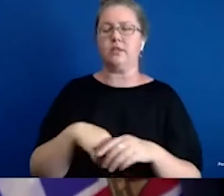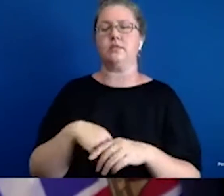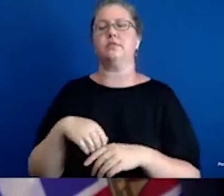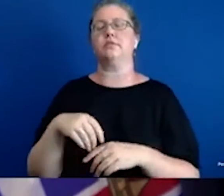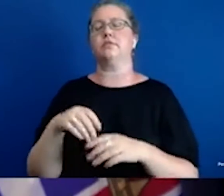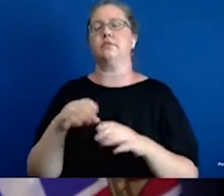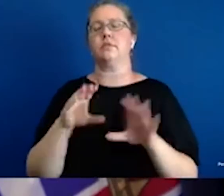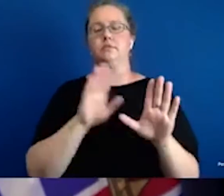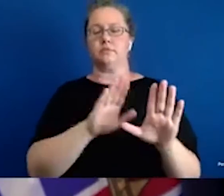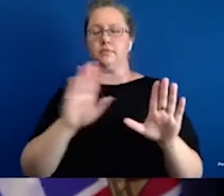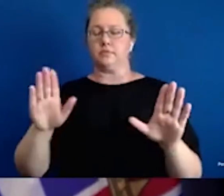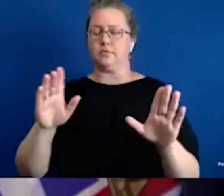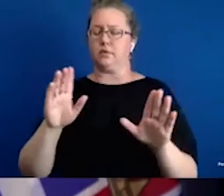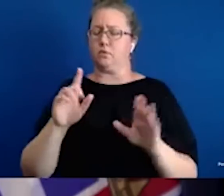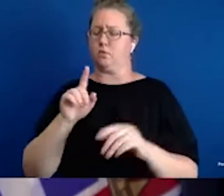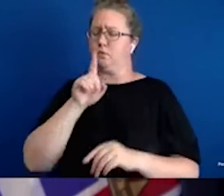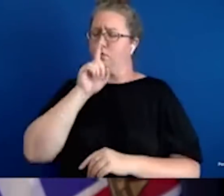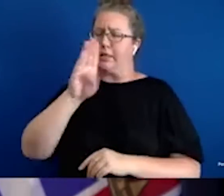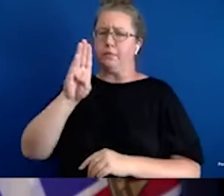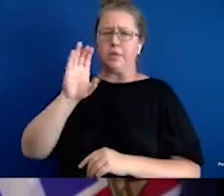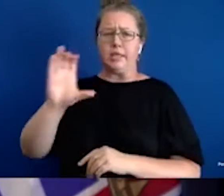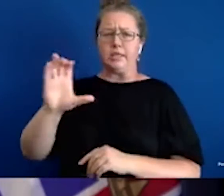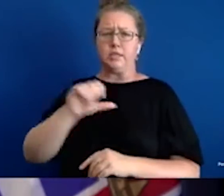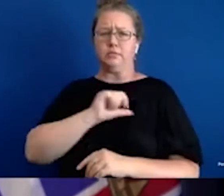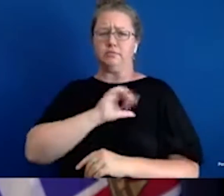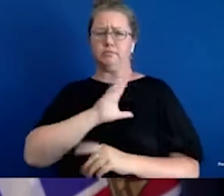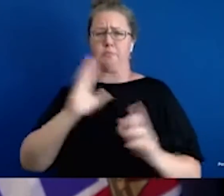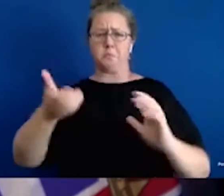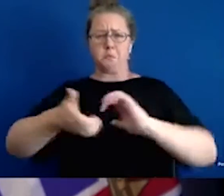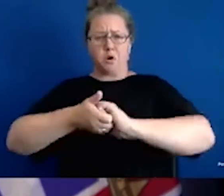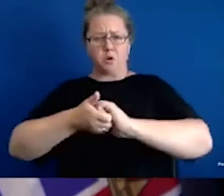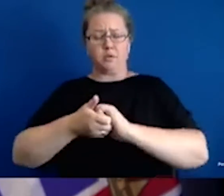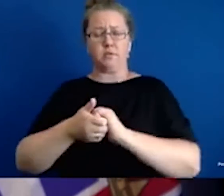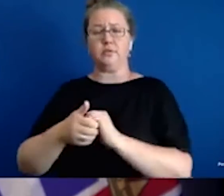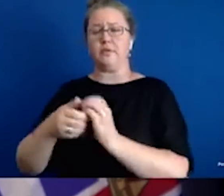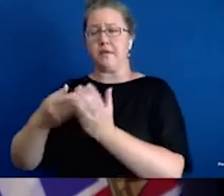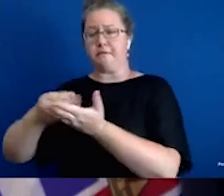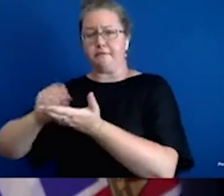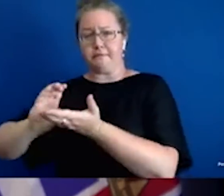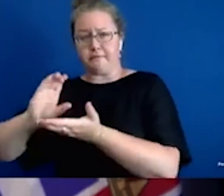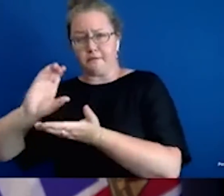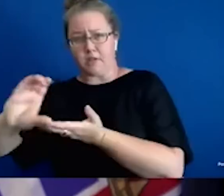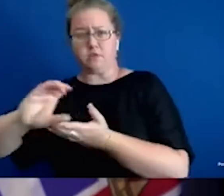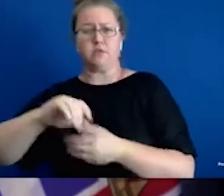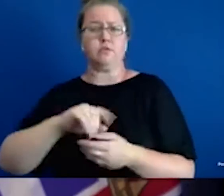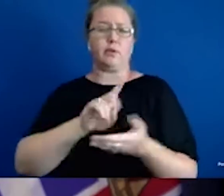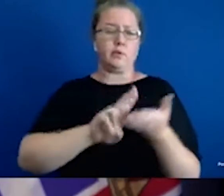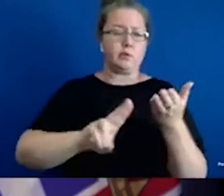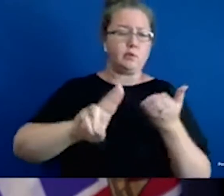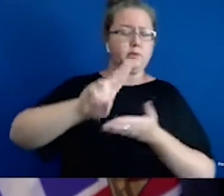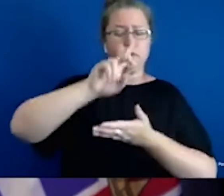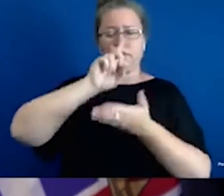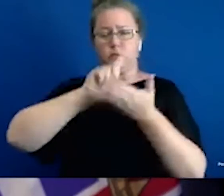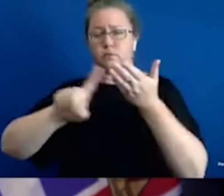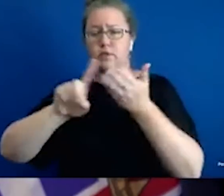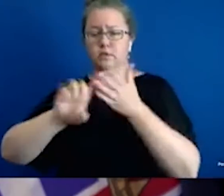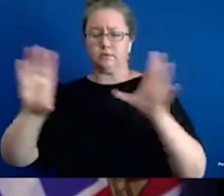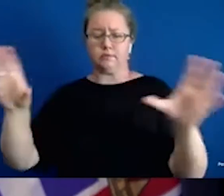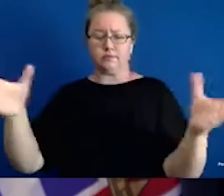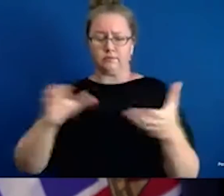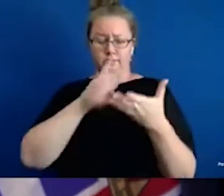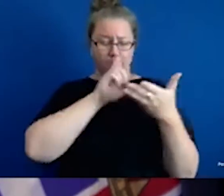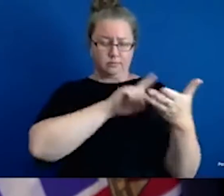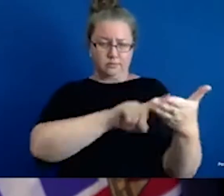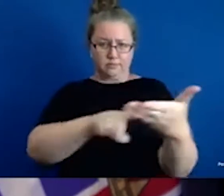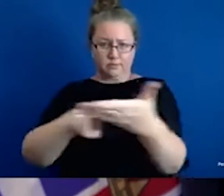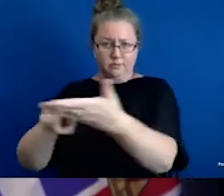incredible partnership that we have here in BC that's really, I think, led the country and us being able to understand many